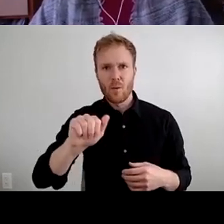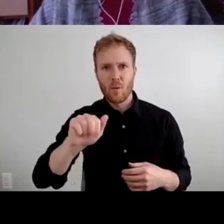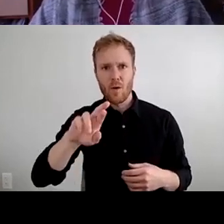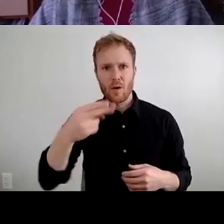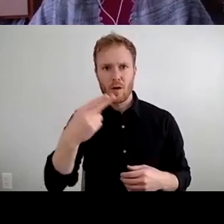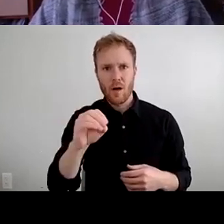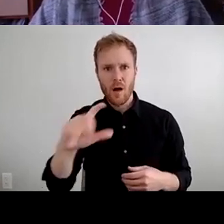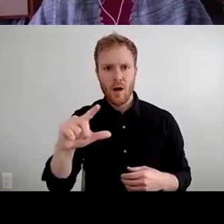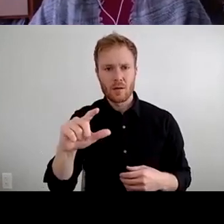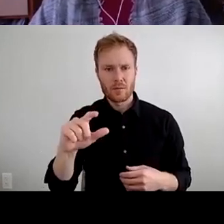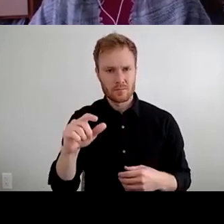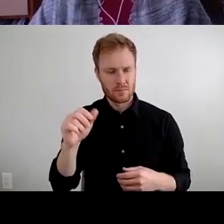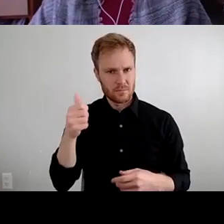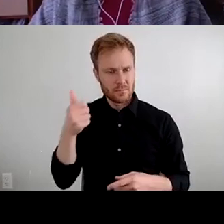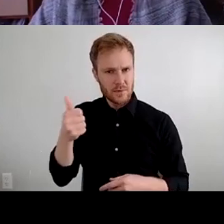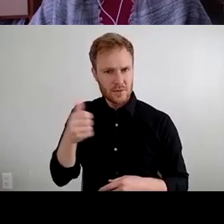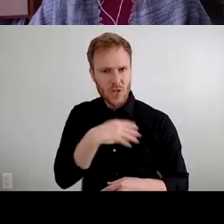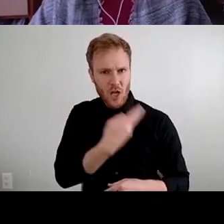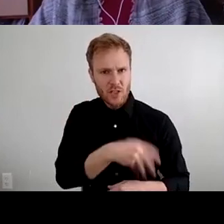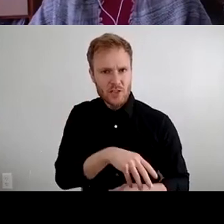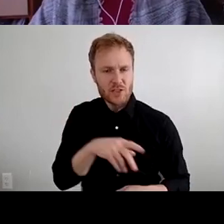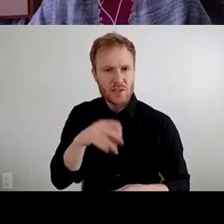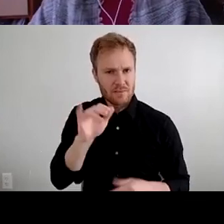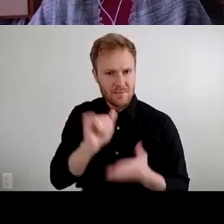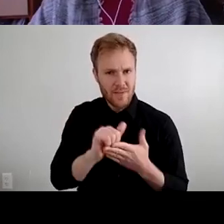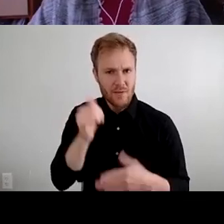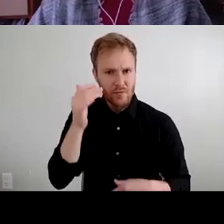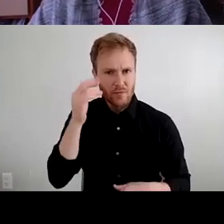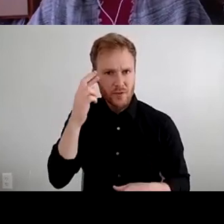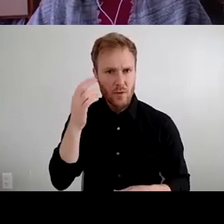so... So no,